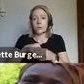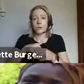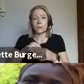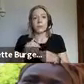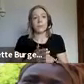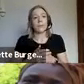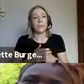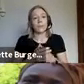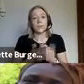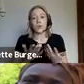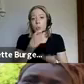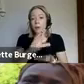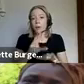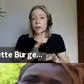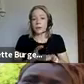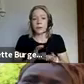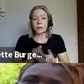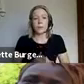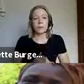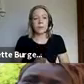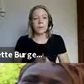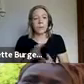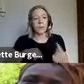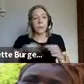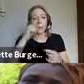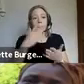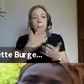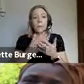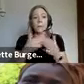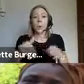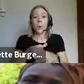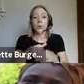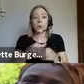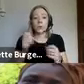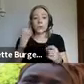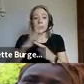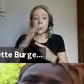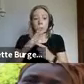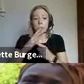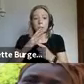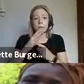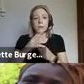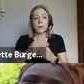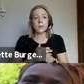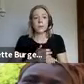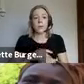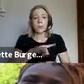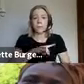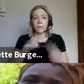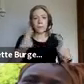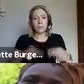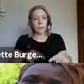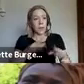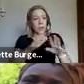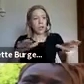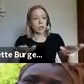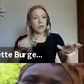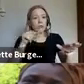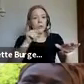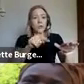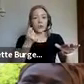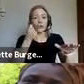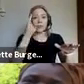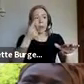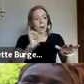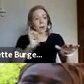it. We believe that inclusion is important in an open and equitable society because it allows children at risk to realize their